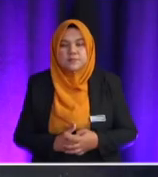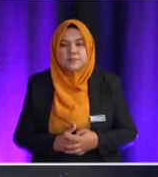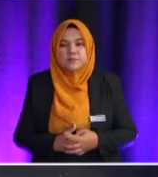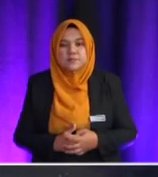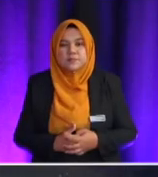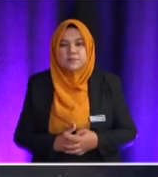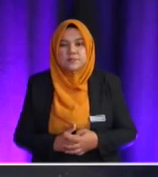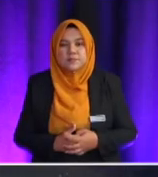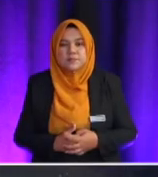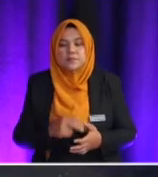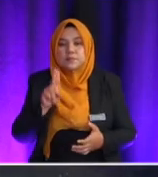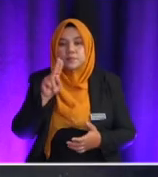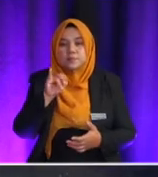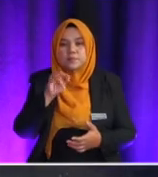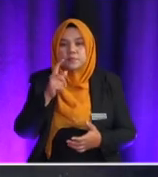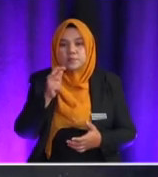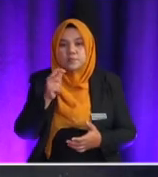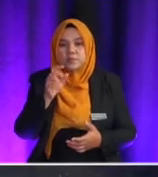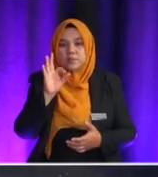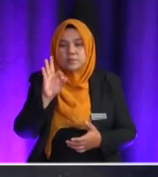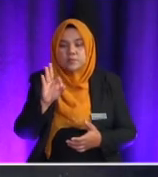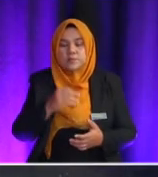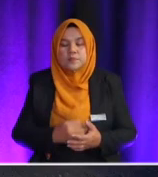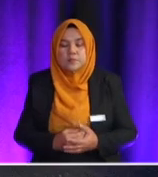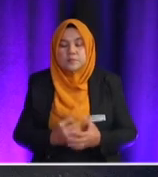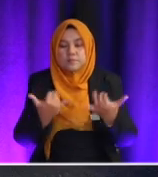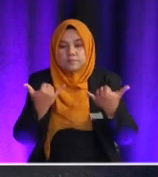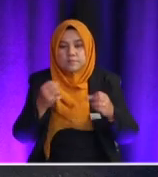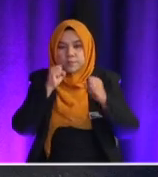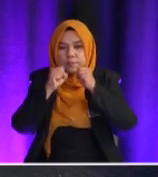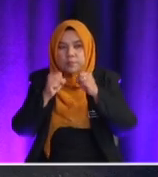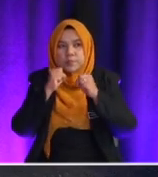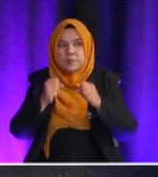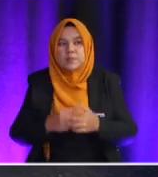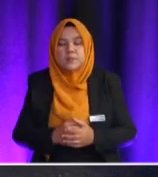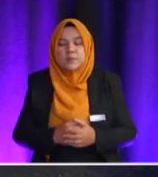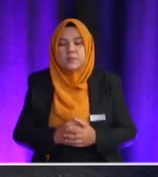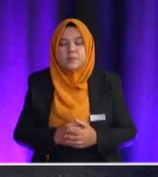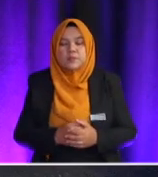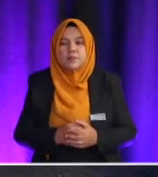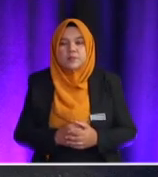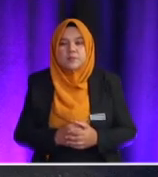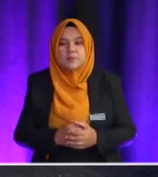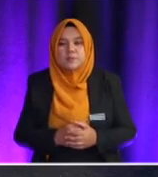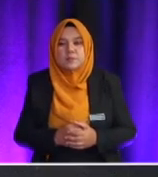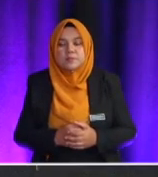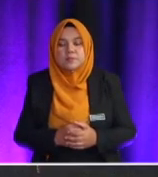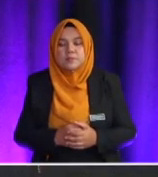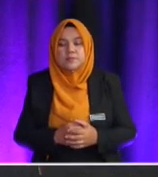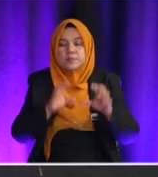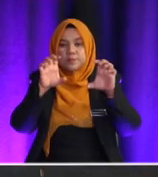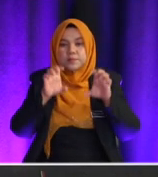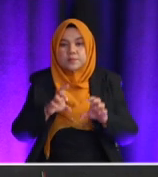Okay? Unit 9. Vocabulary and speaking. Personal issues. Exercise